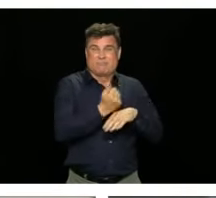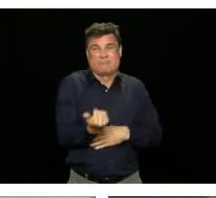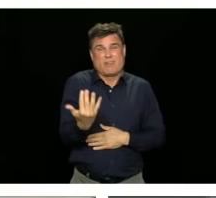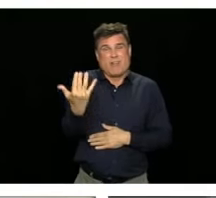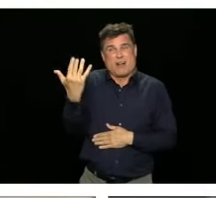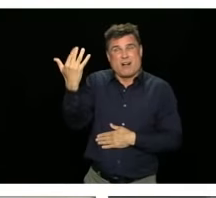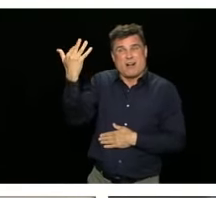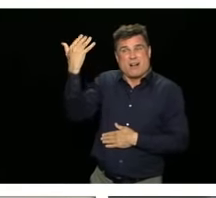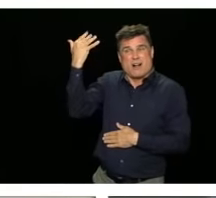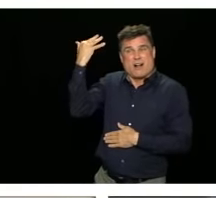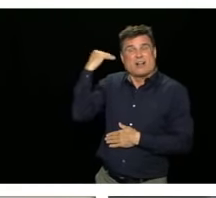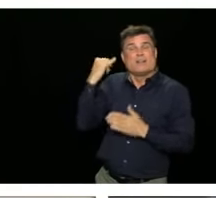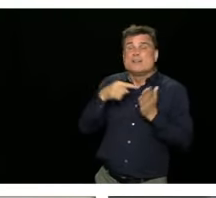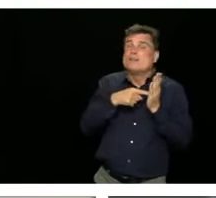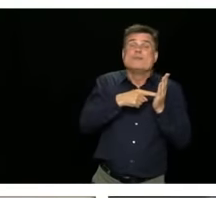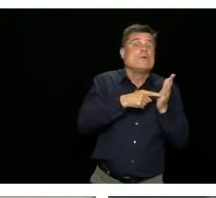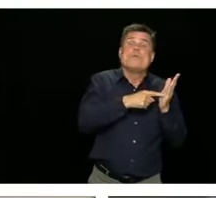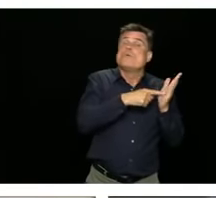structures.